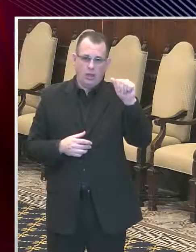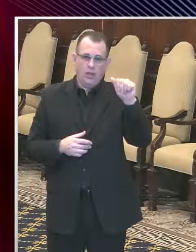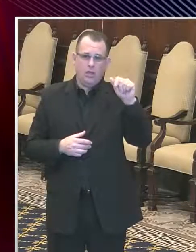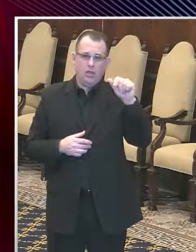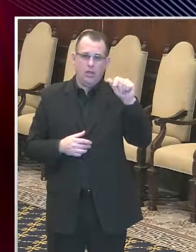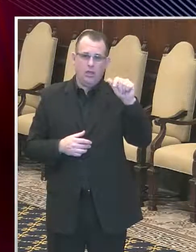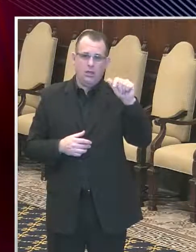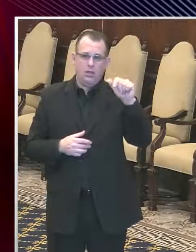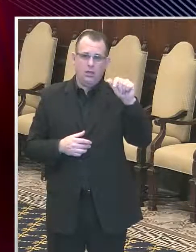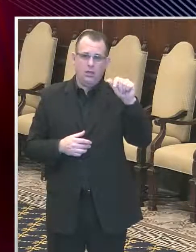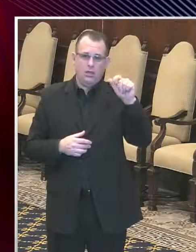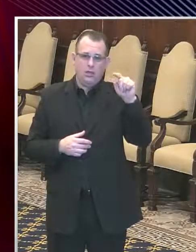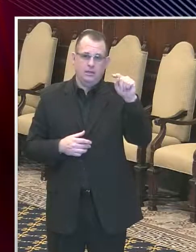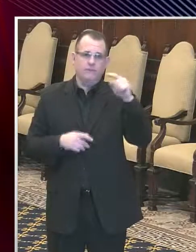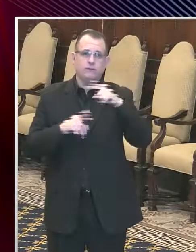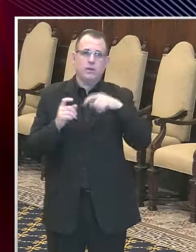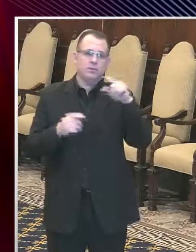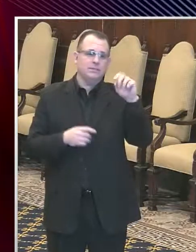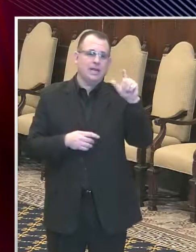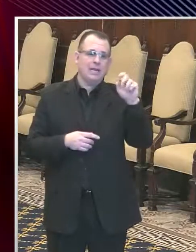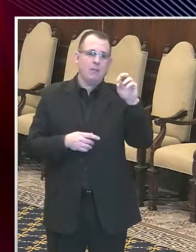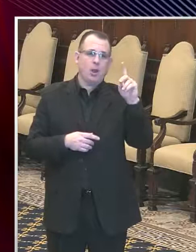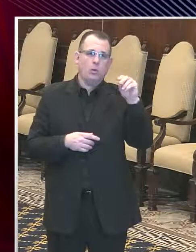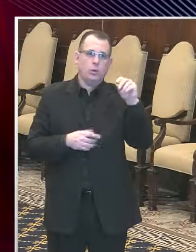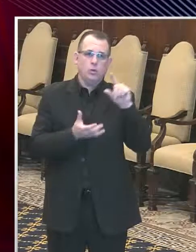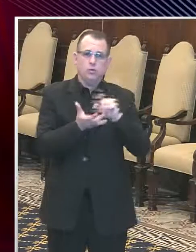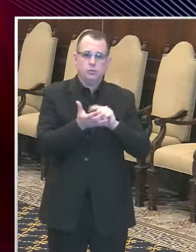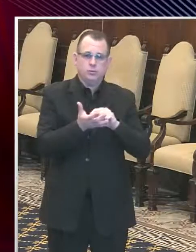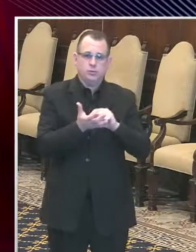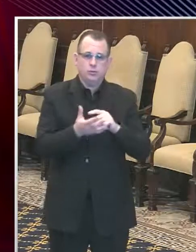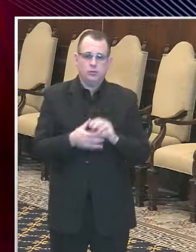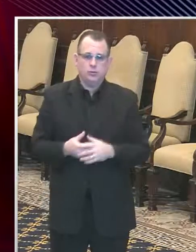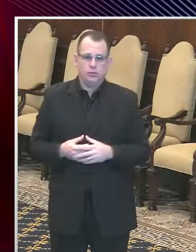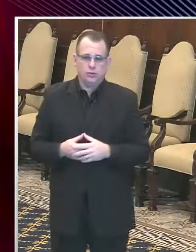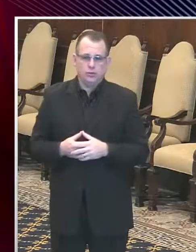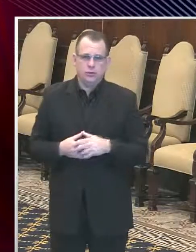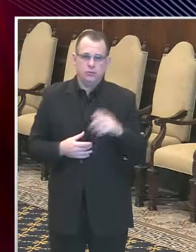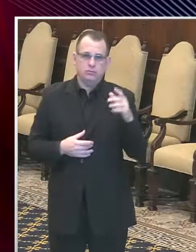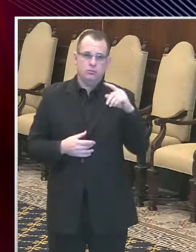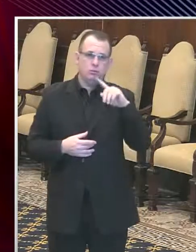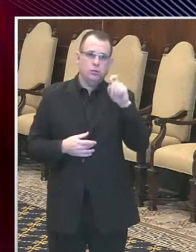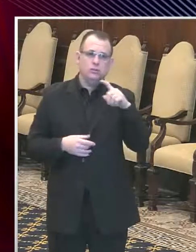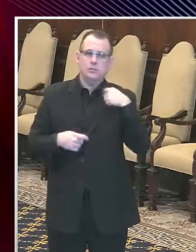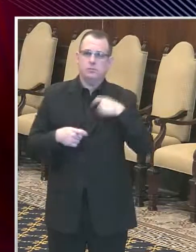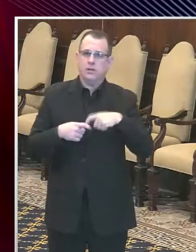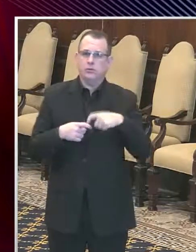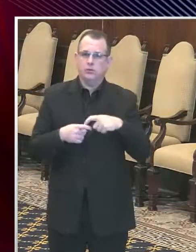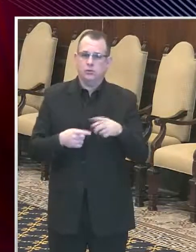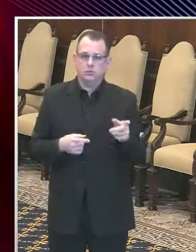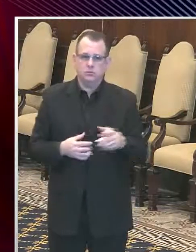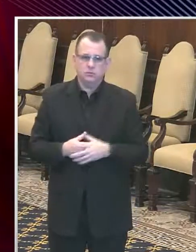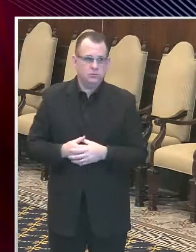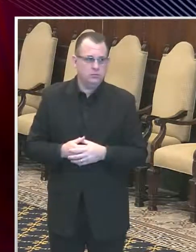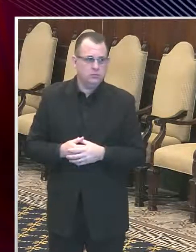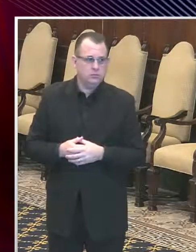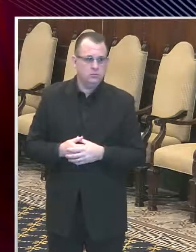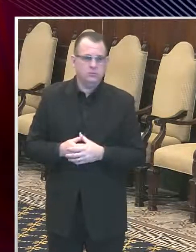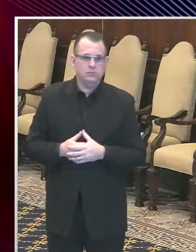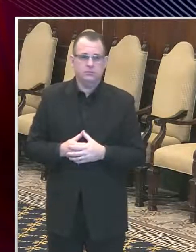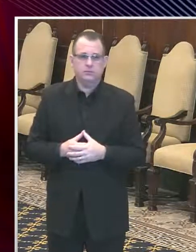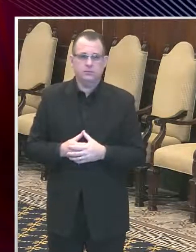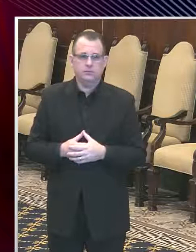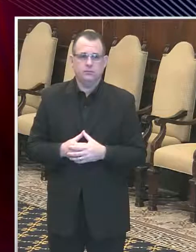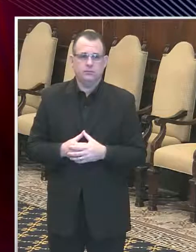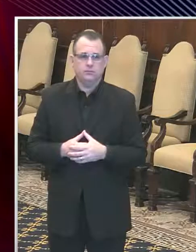everyone. Armando, la pregunta sería, básicamente, oficiales de salud de la nación creen que hay una